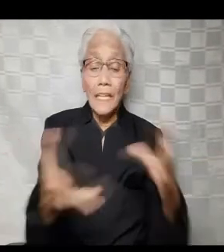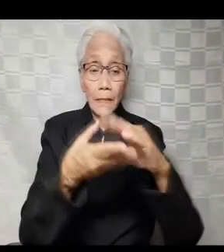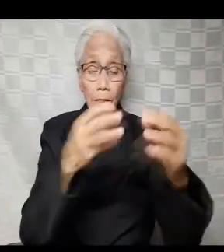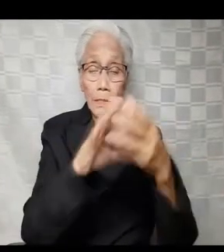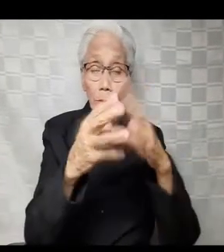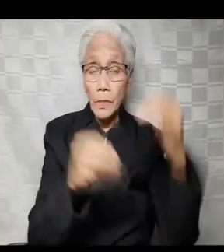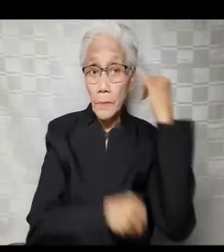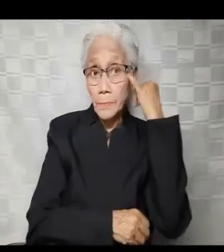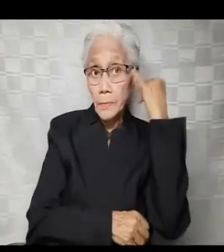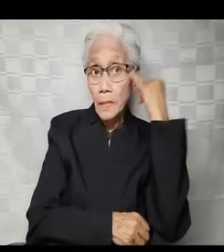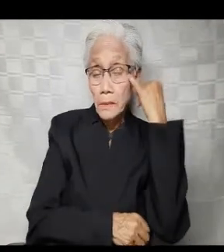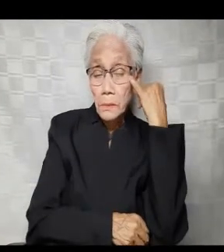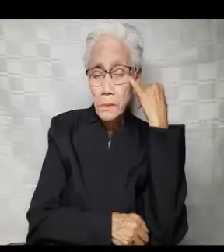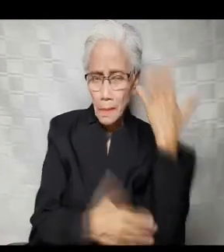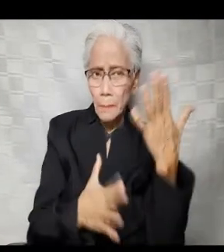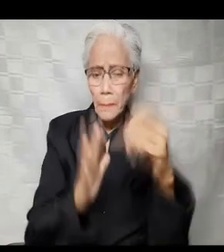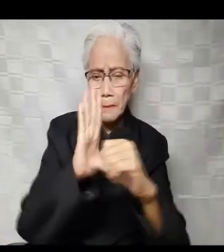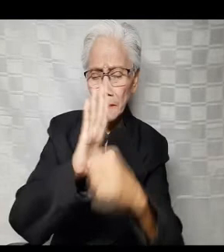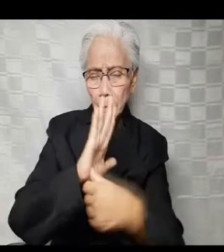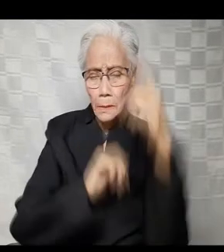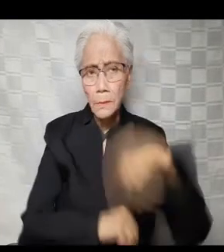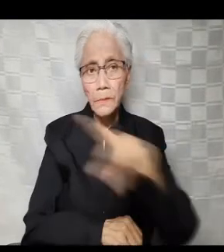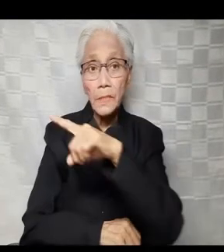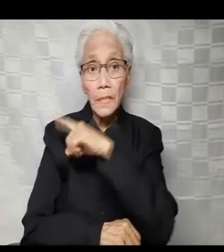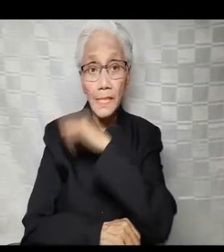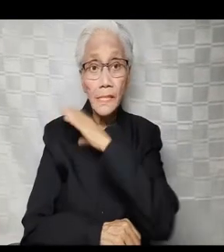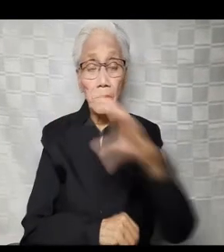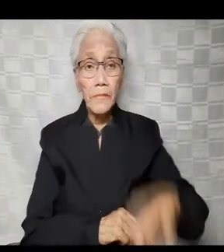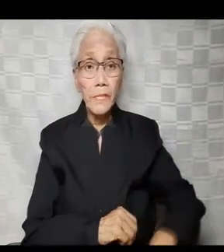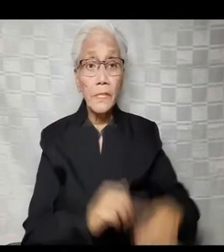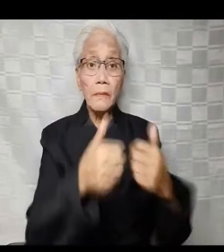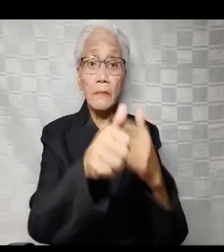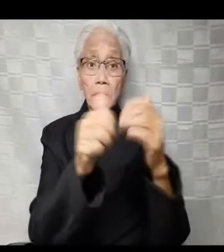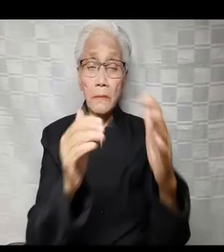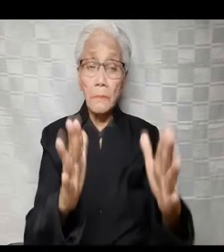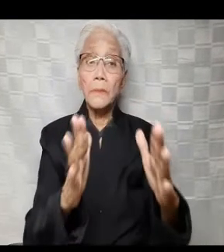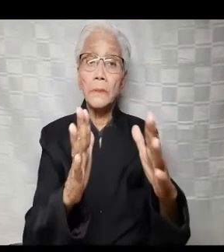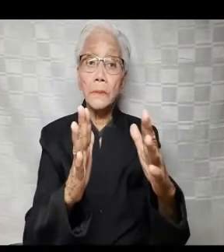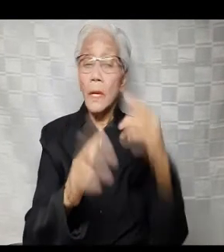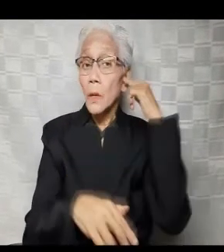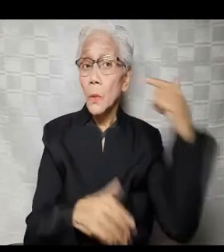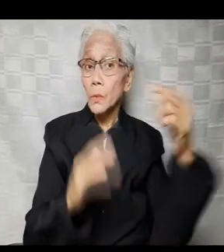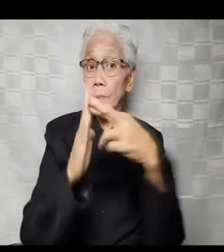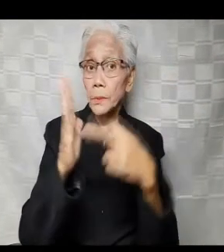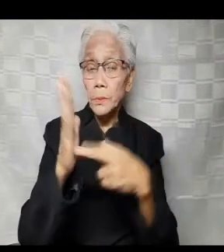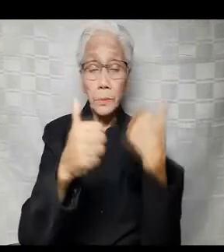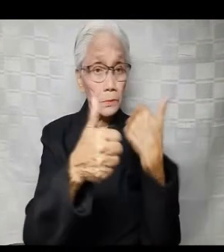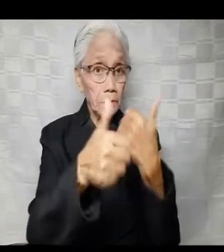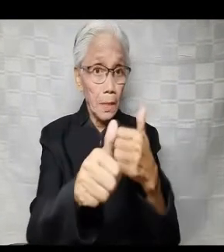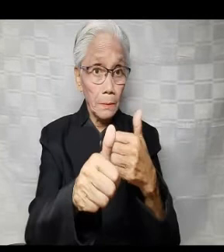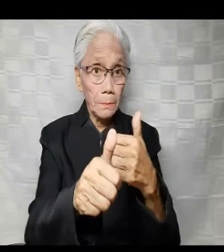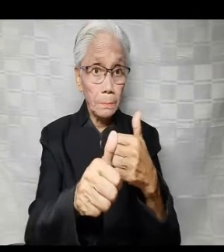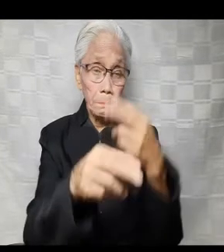So, this story of James Cash Penney highlights for us the Christian disciples' golden rule to